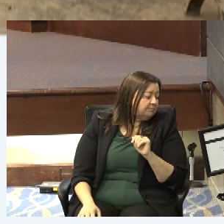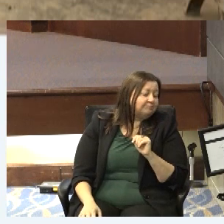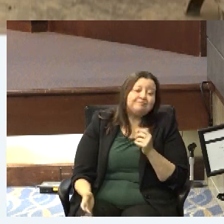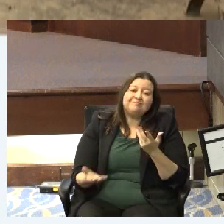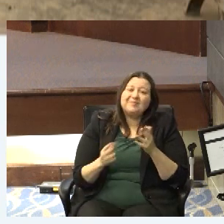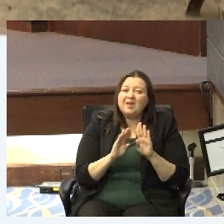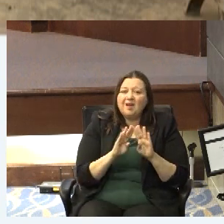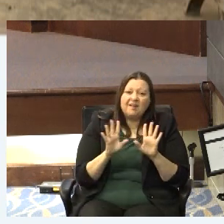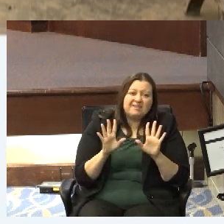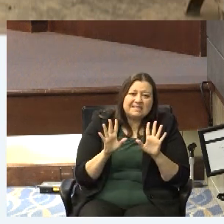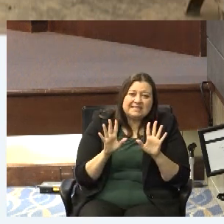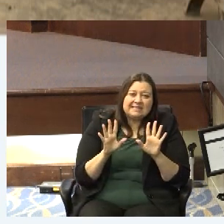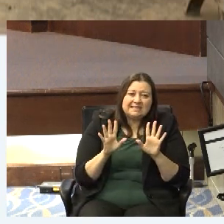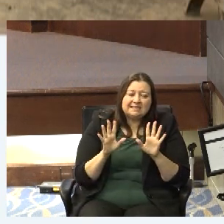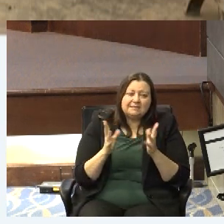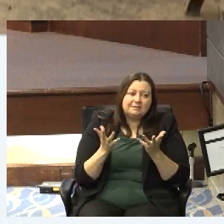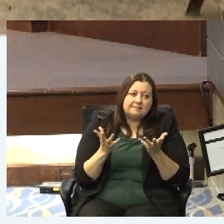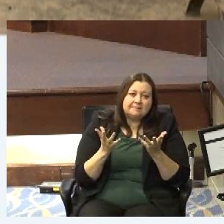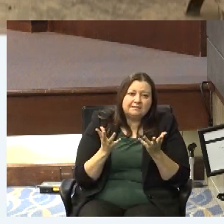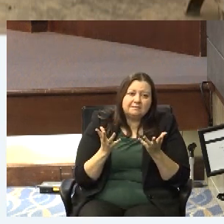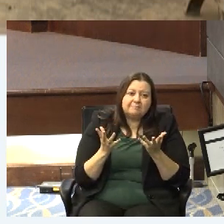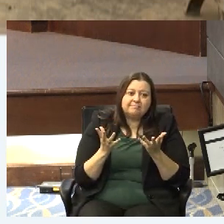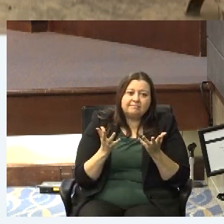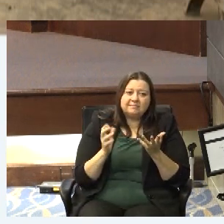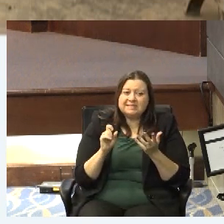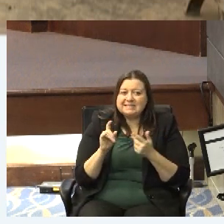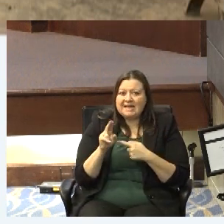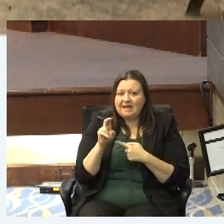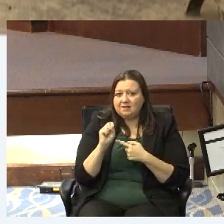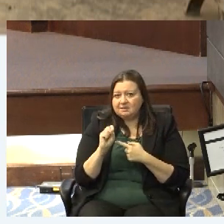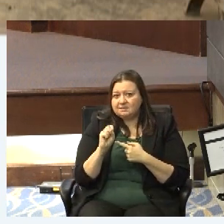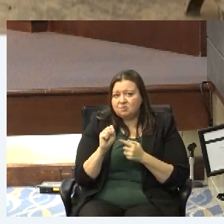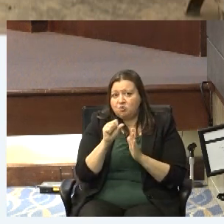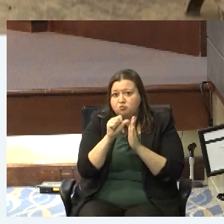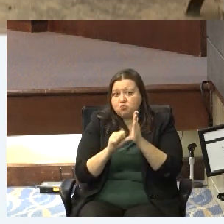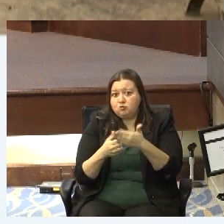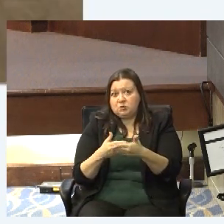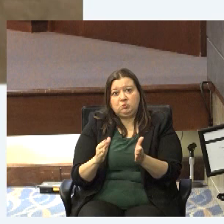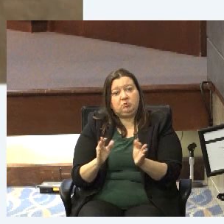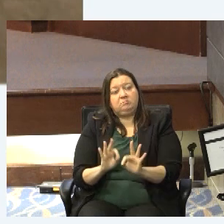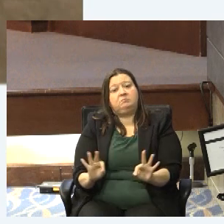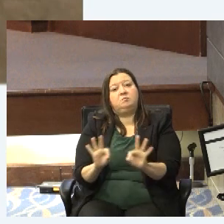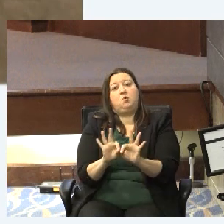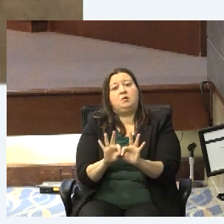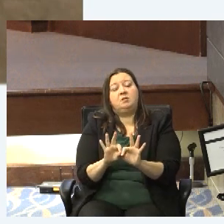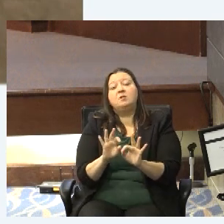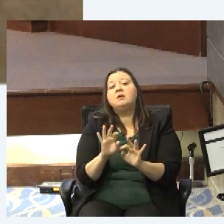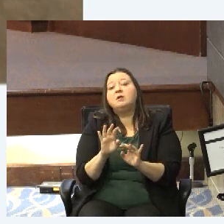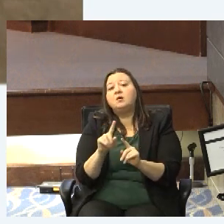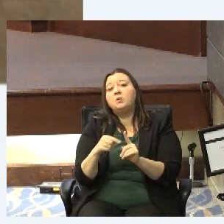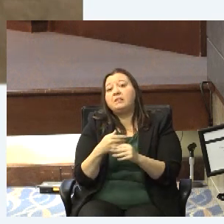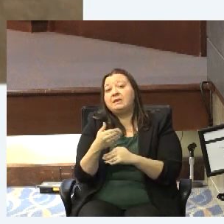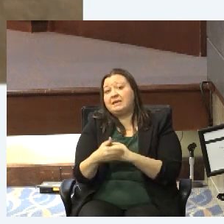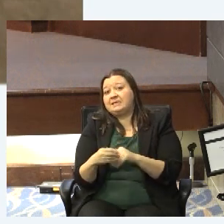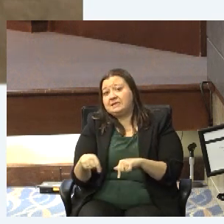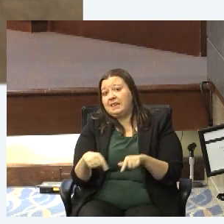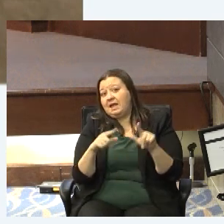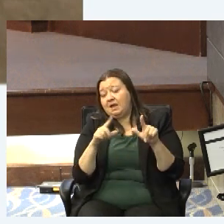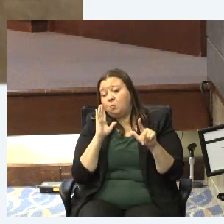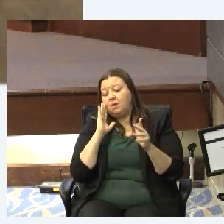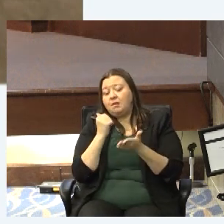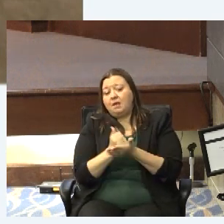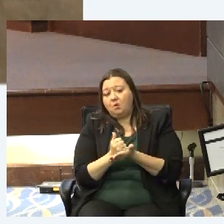Obviously, you can't take much away from the status of this surgery room, but once I go to the next slide, it will